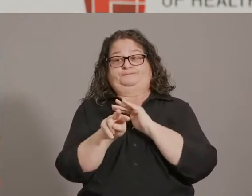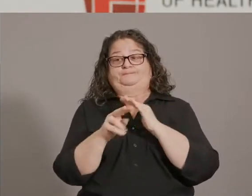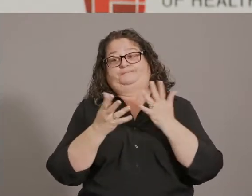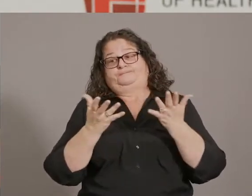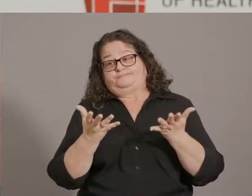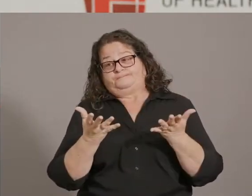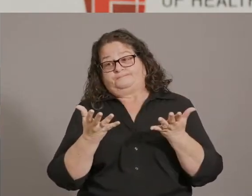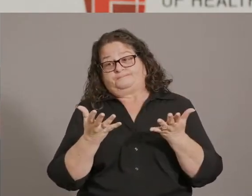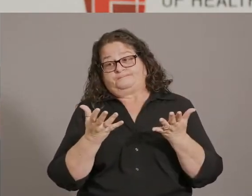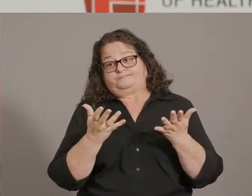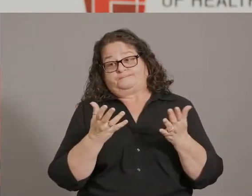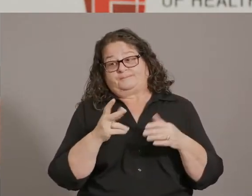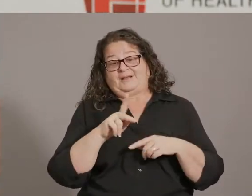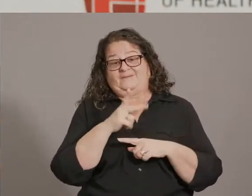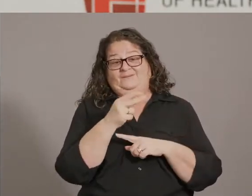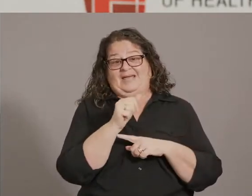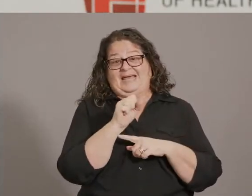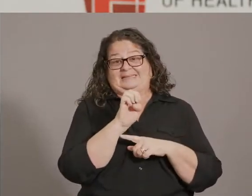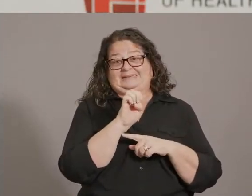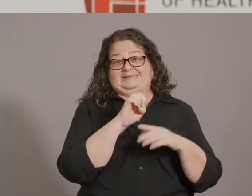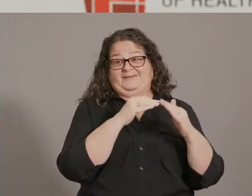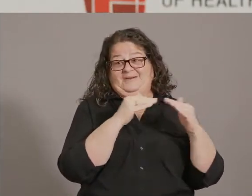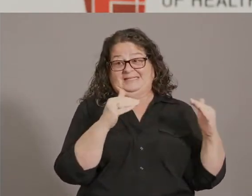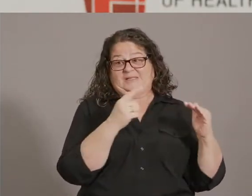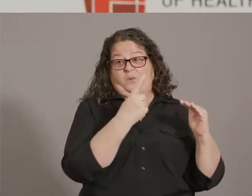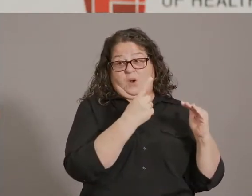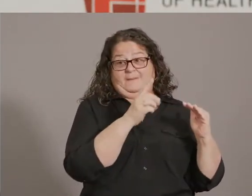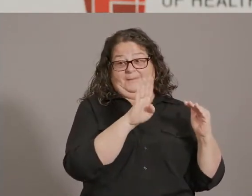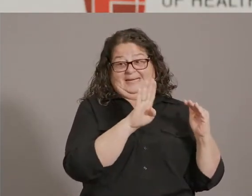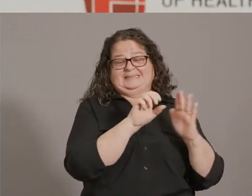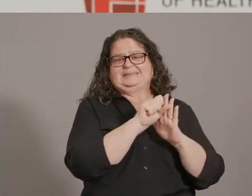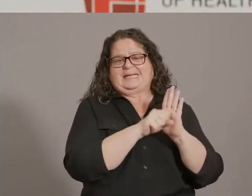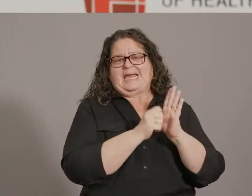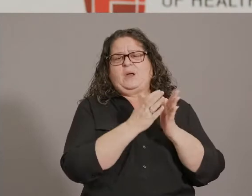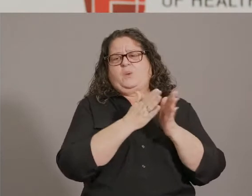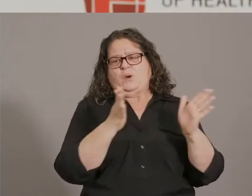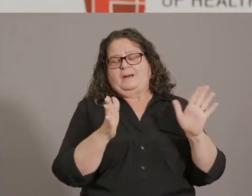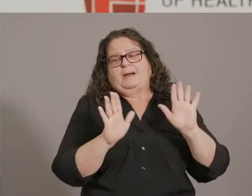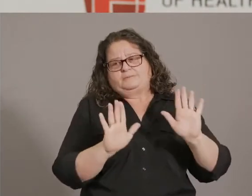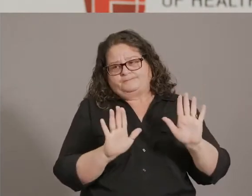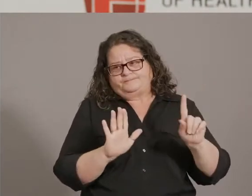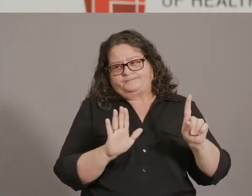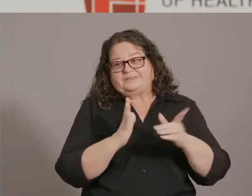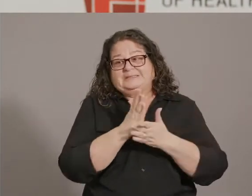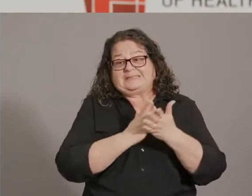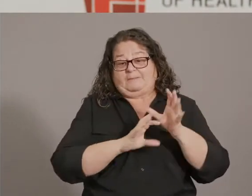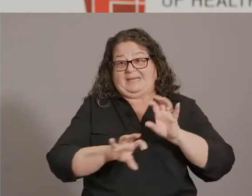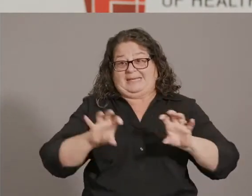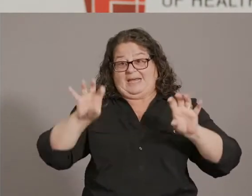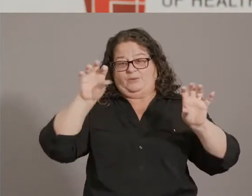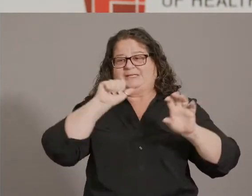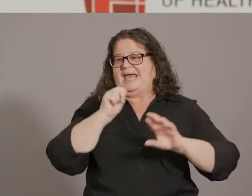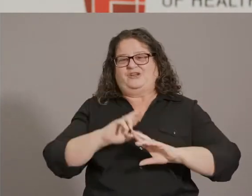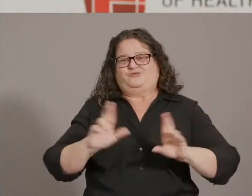1B on a statewide basis, keeping in mind some counties may not be ready to do that